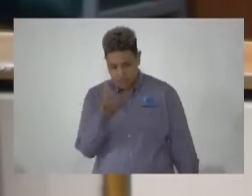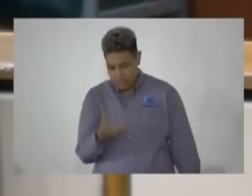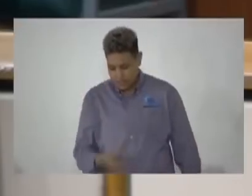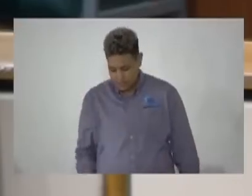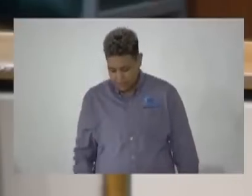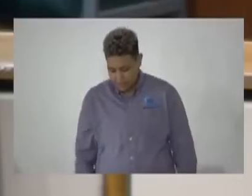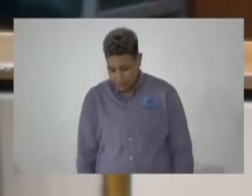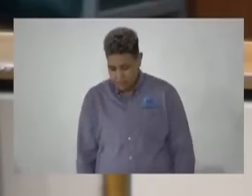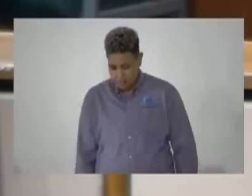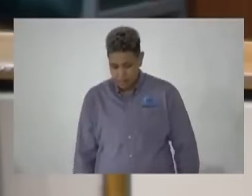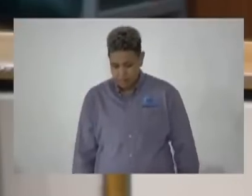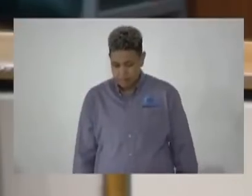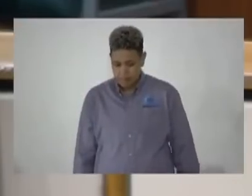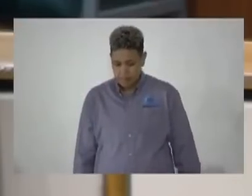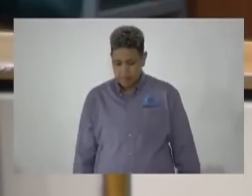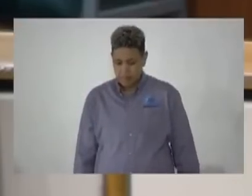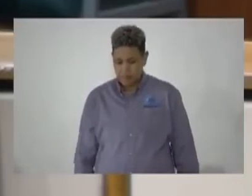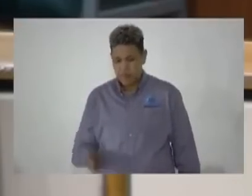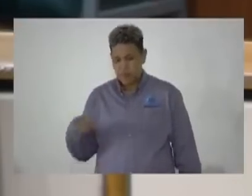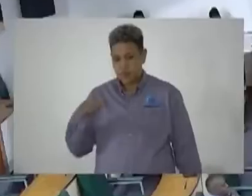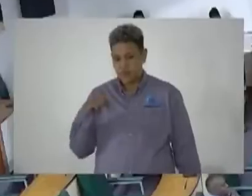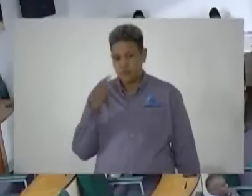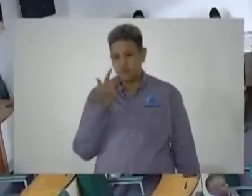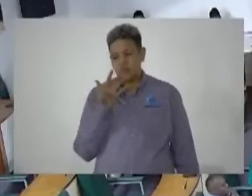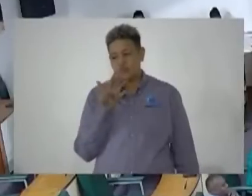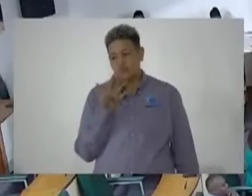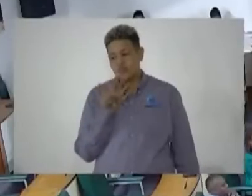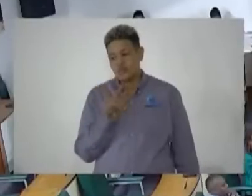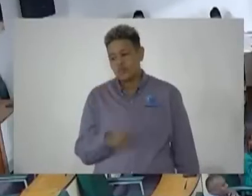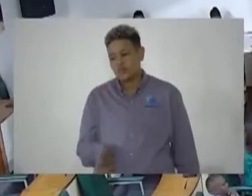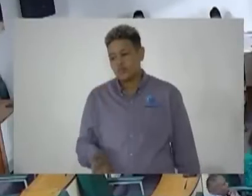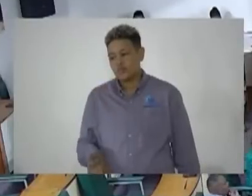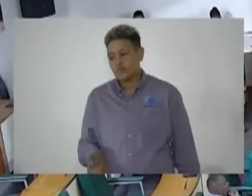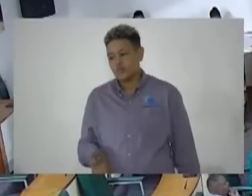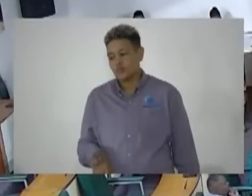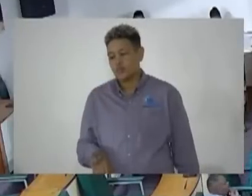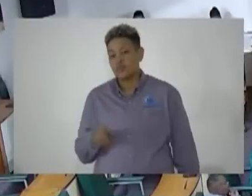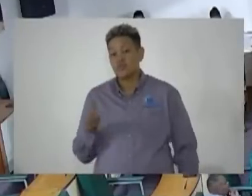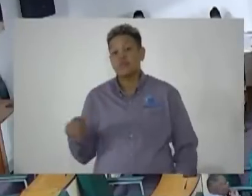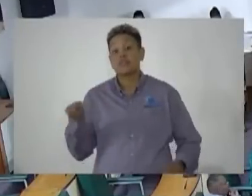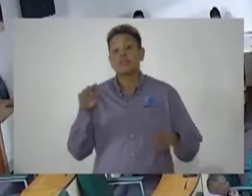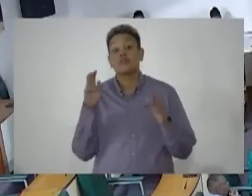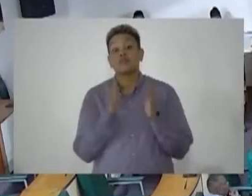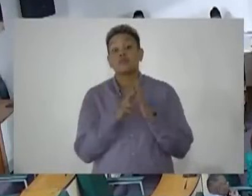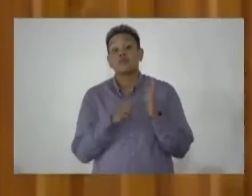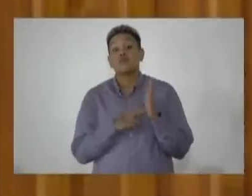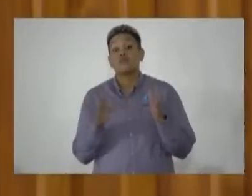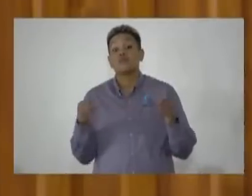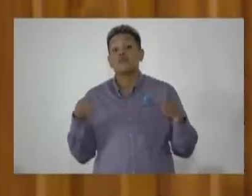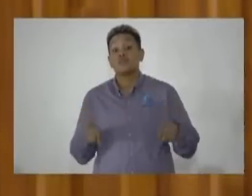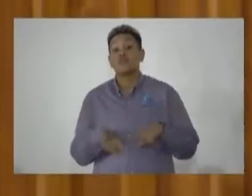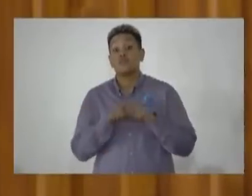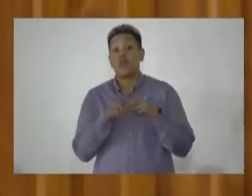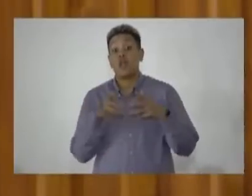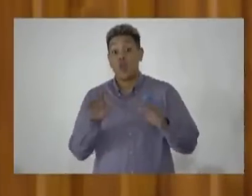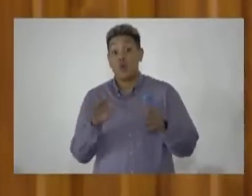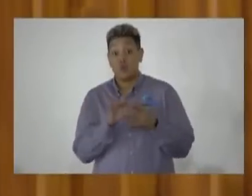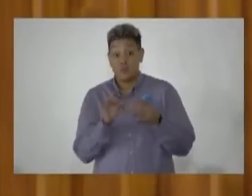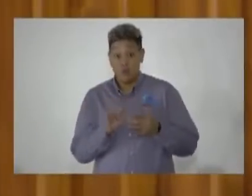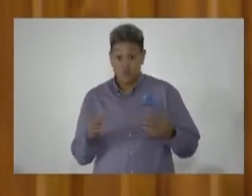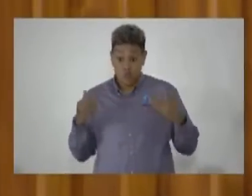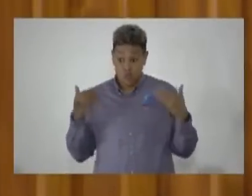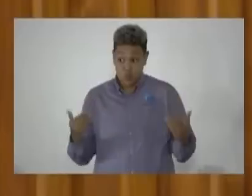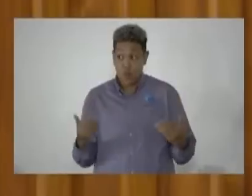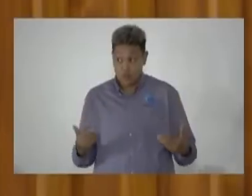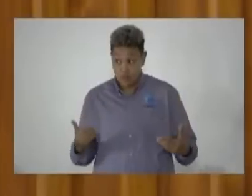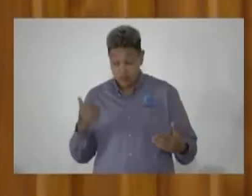which I gave earlier. Thank you, Senator Golden Campbell. The question is that the standing orders be suspended to enable the minister to